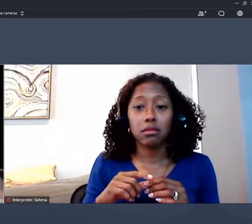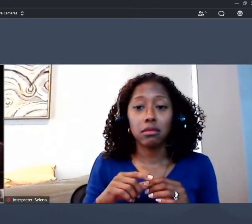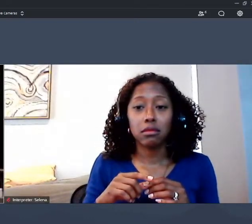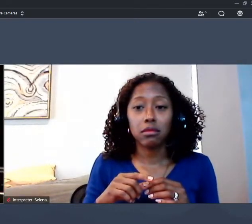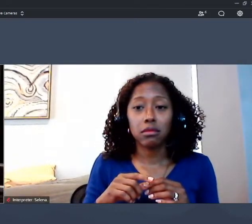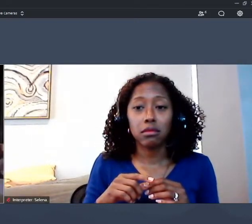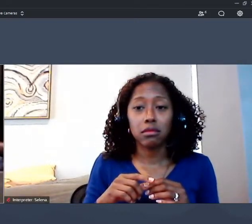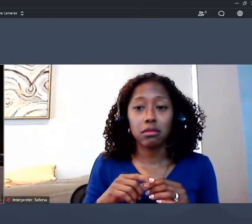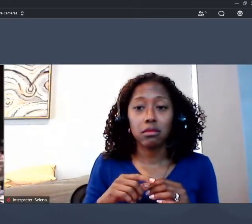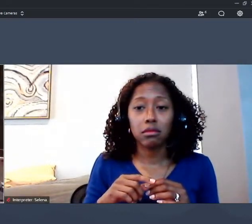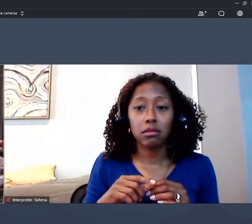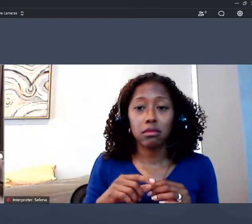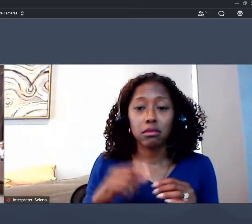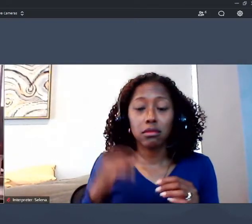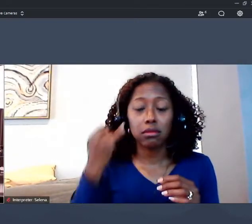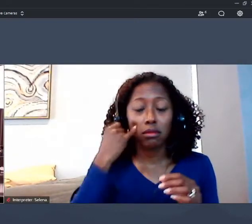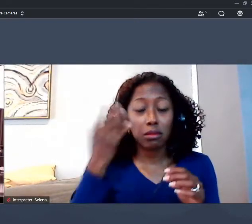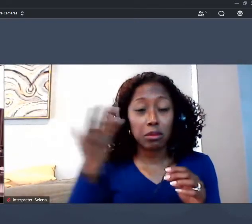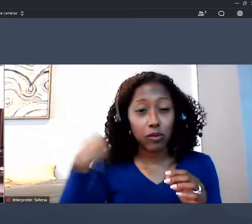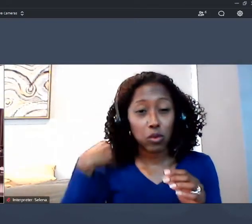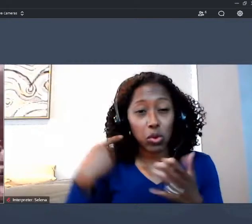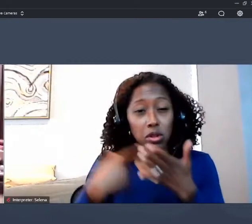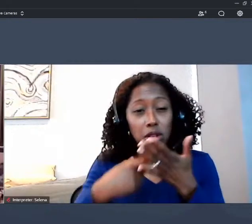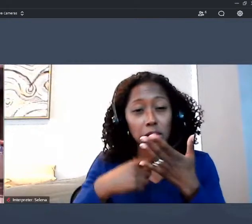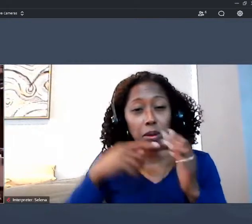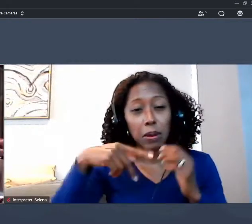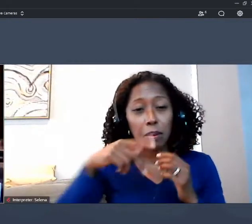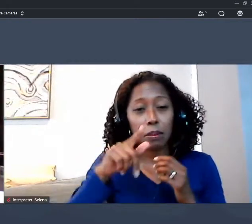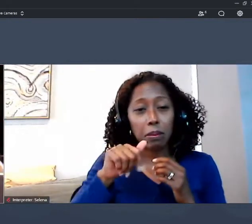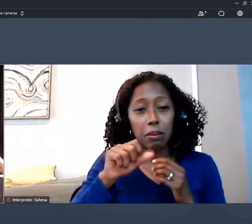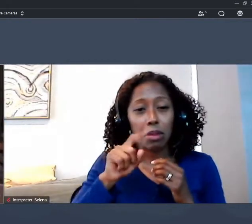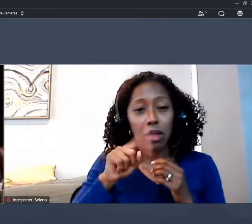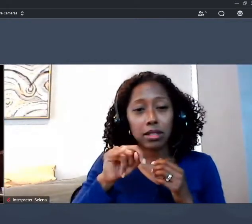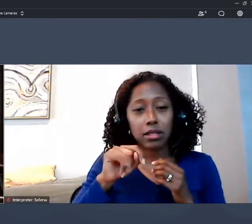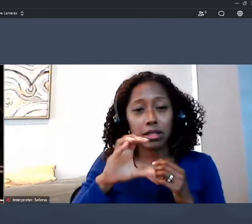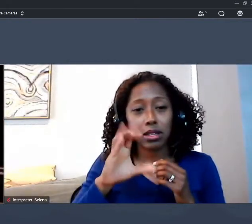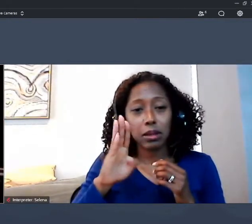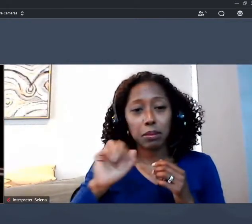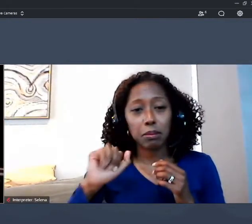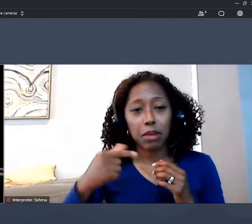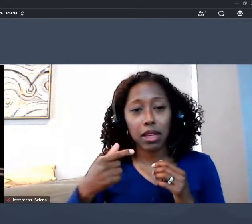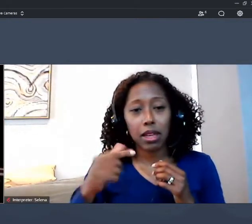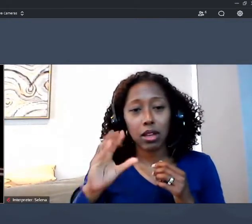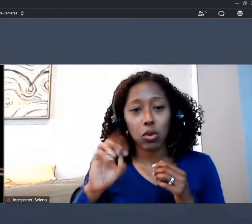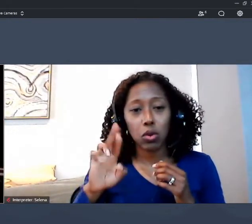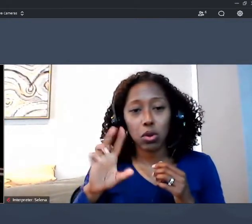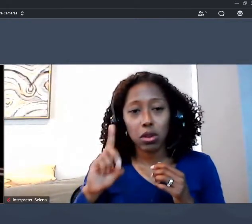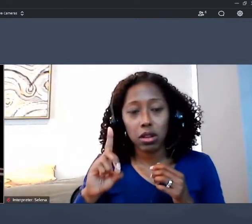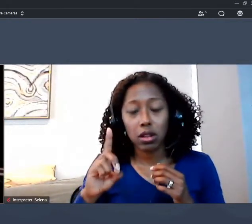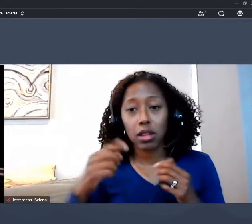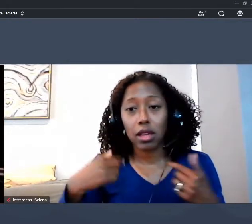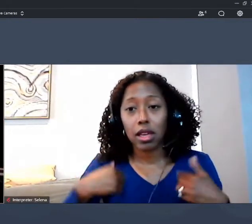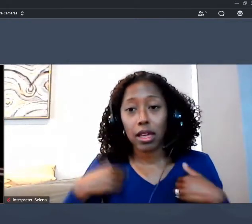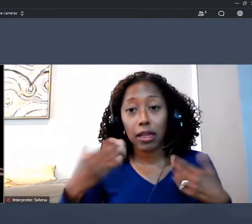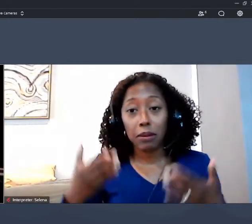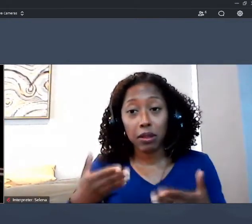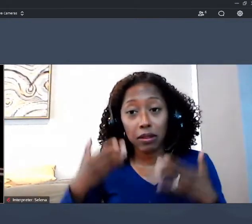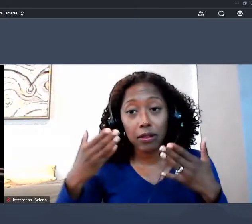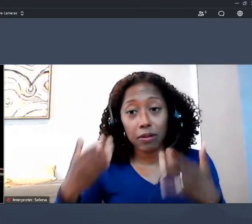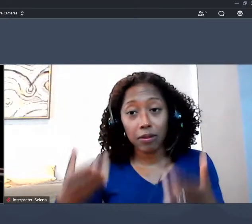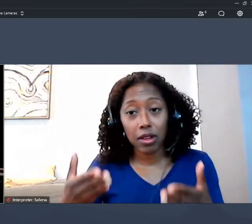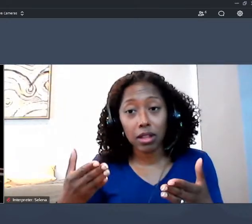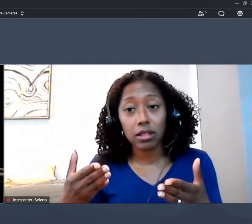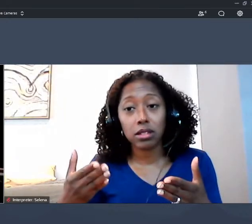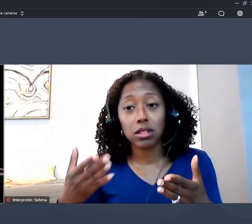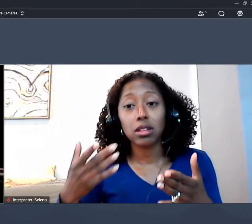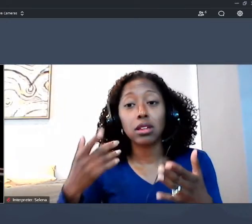me of the plastic bag ordinance that we did or tried a couple years ago. I have been advised that we have not been preempted, that we can